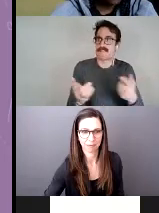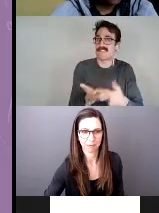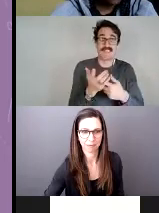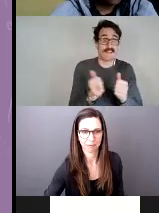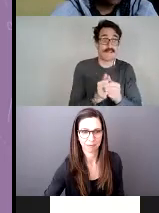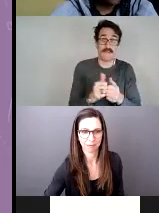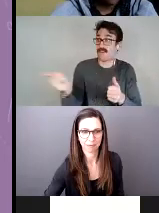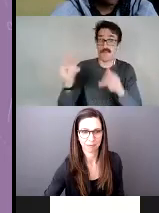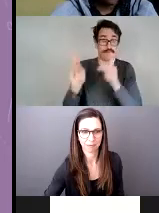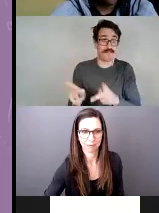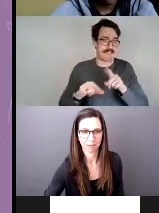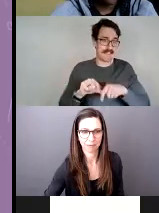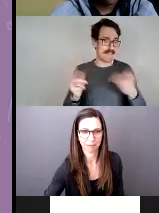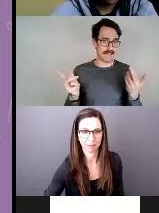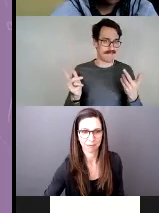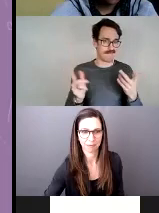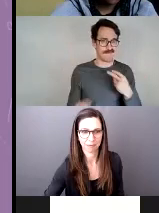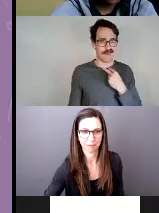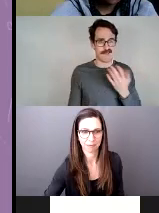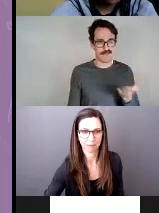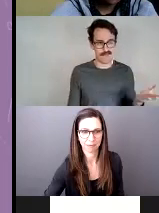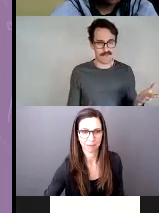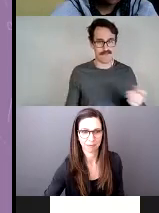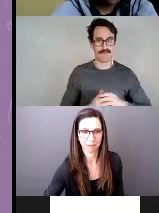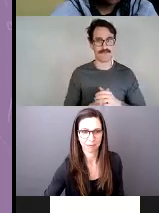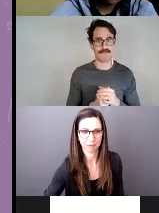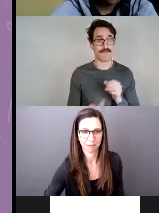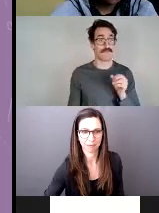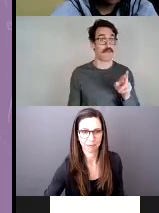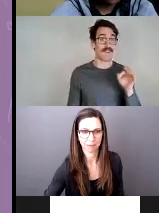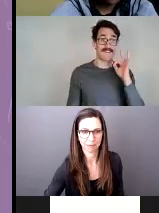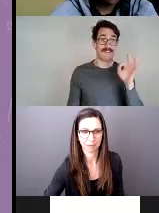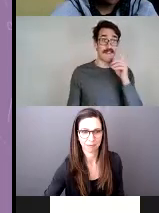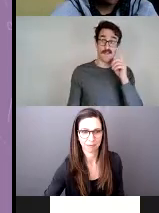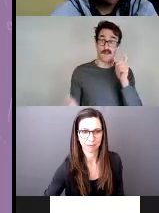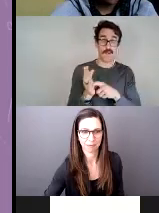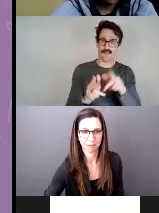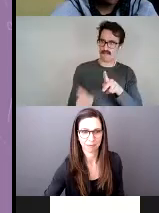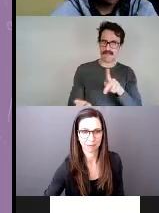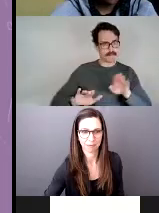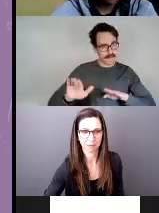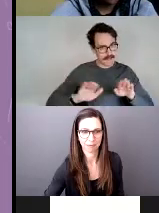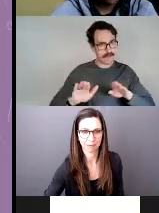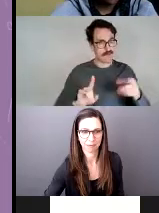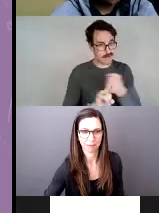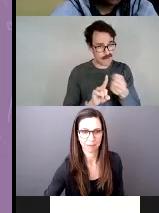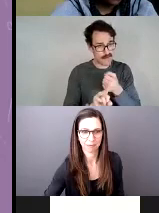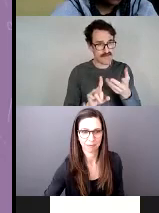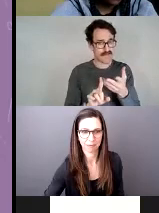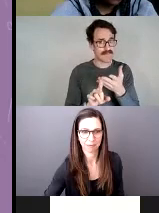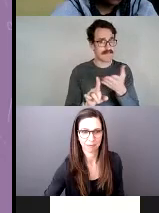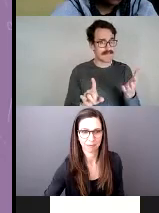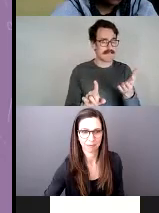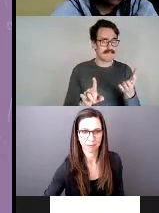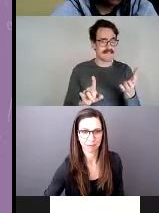them may be quarantined with the person who is behaving abusively. And so in some cases, they also might not actually have